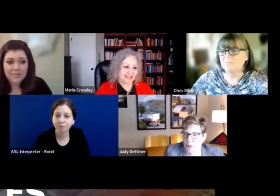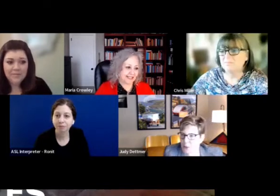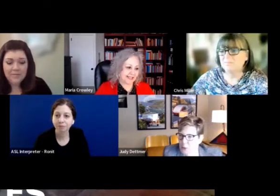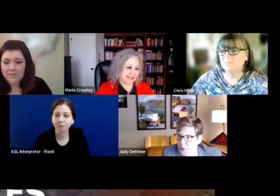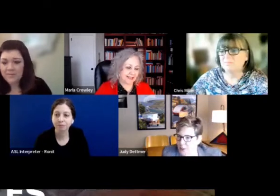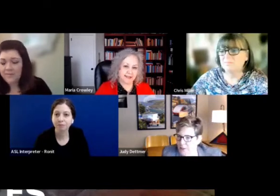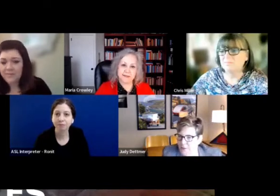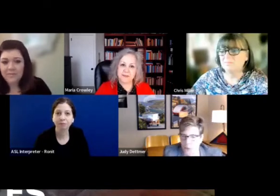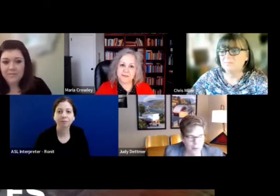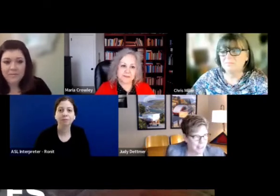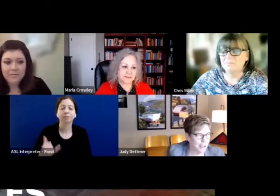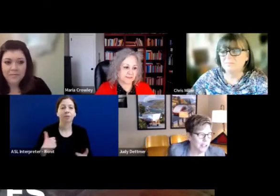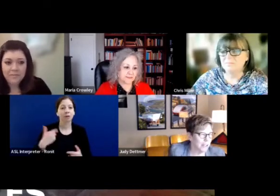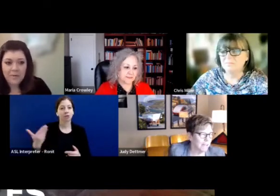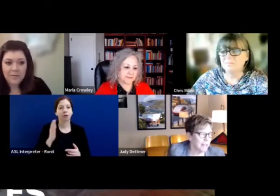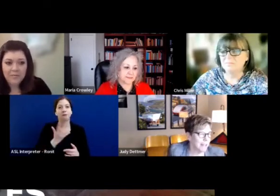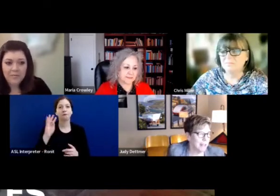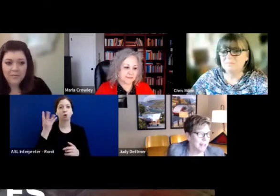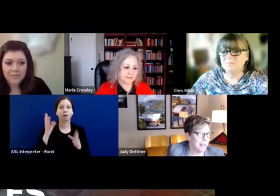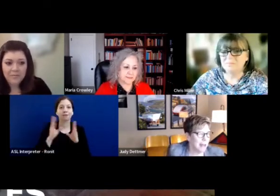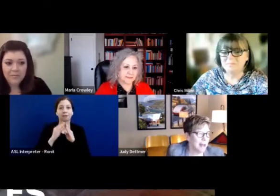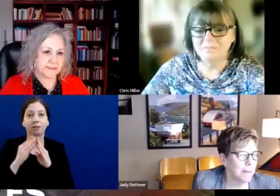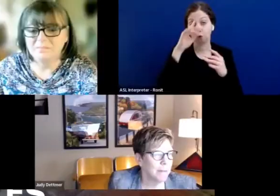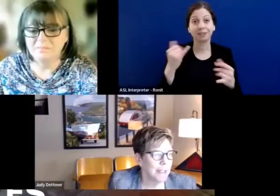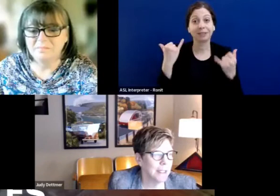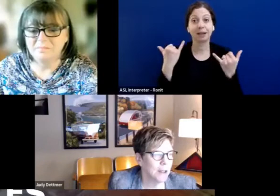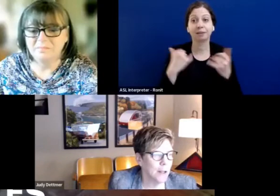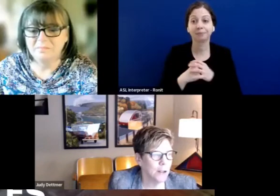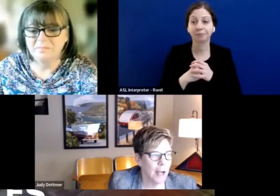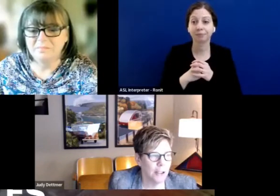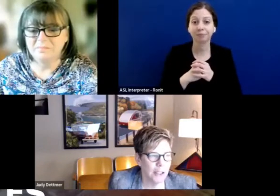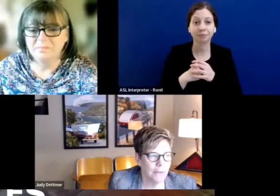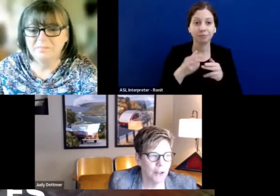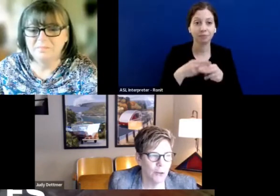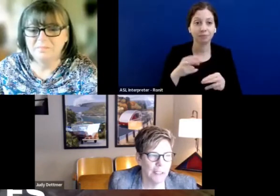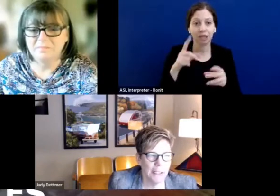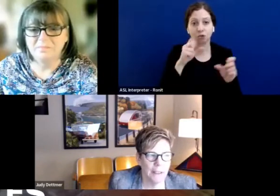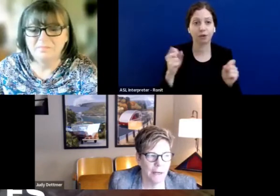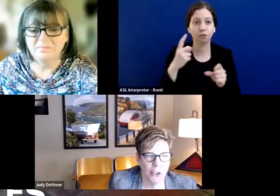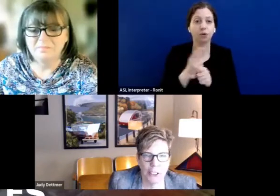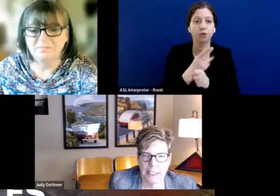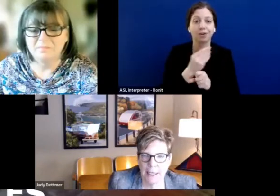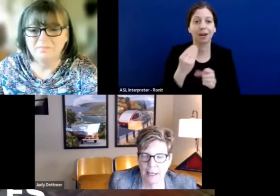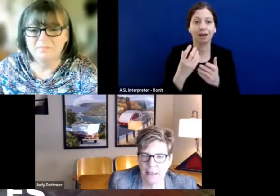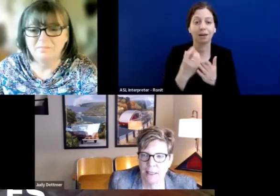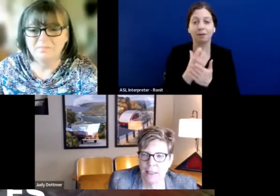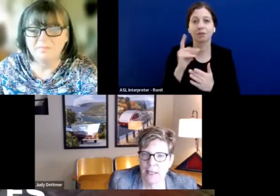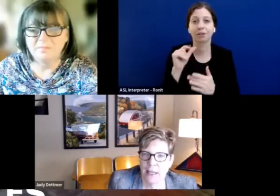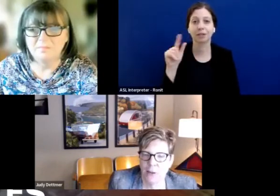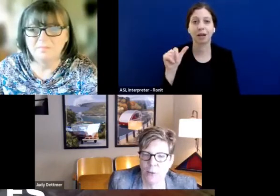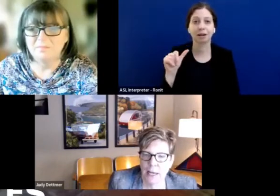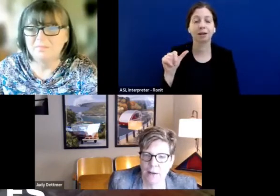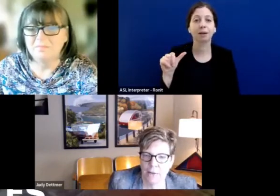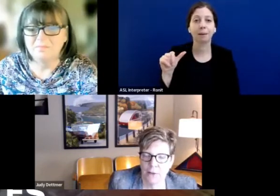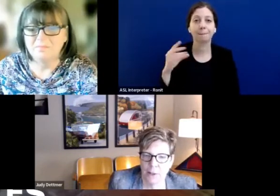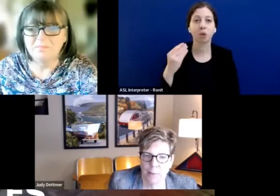I'm going to introduce our fourth session of the day. This is called Strategies for Using and Leveraging Data.